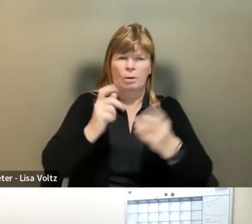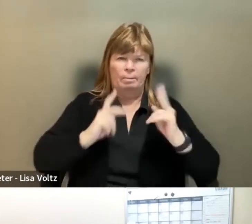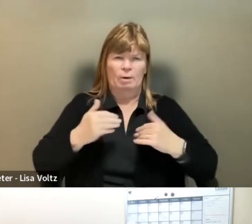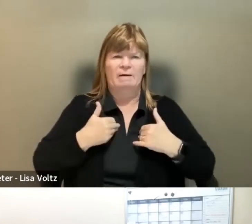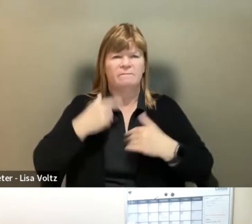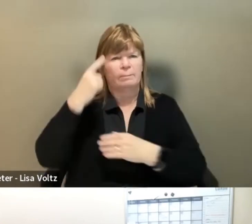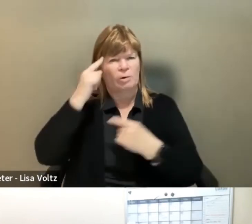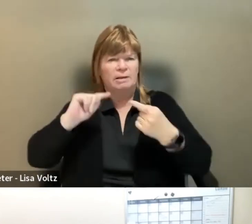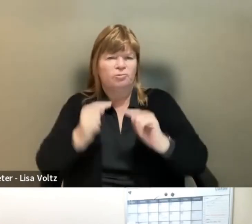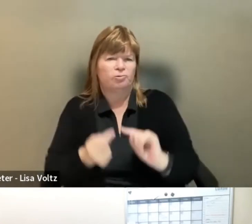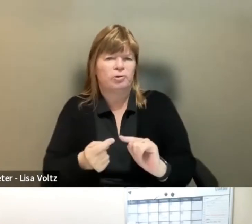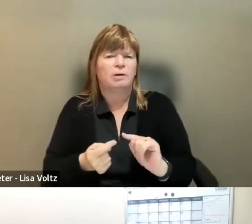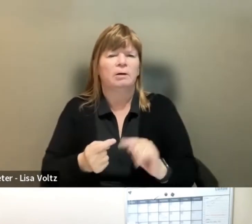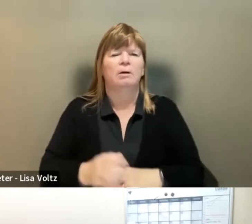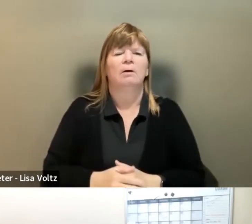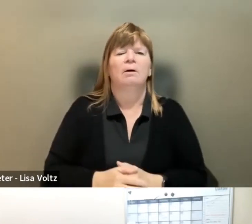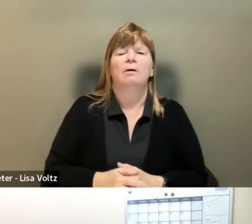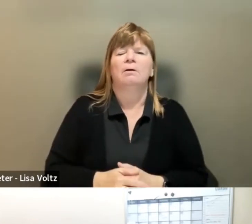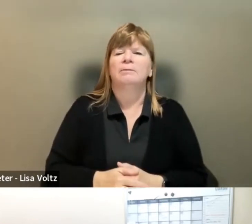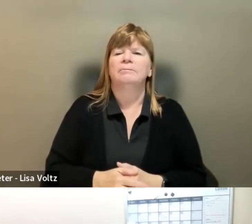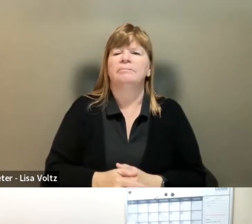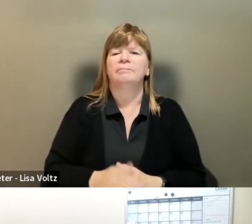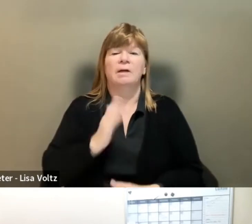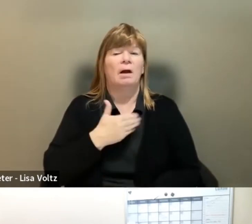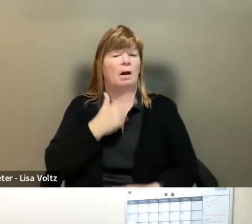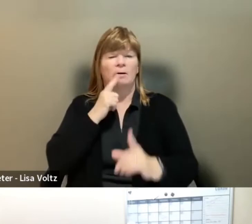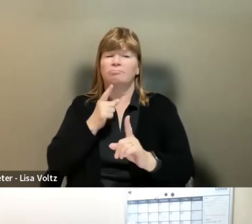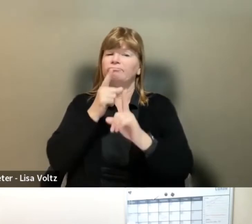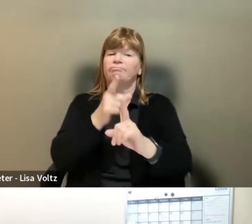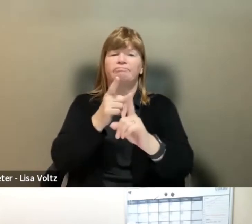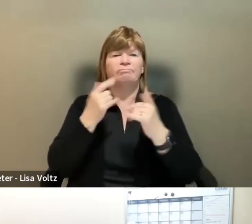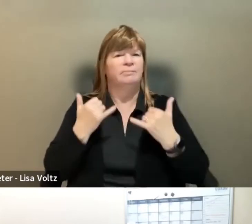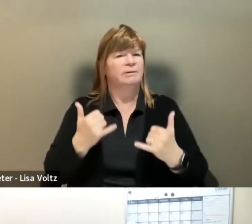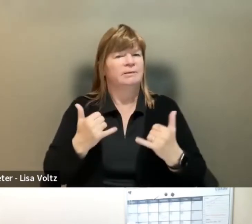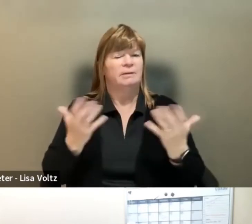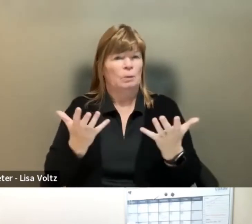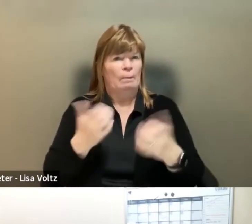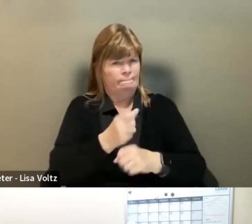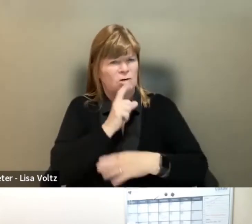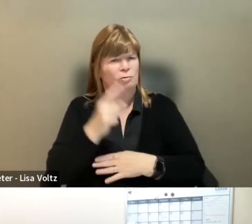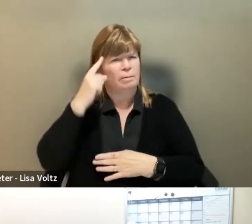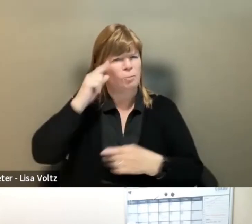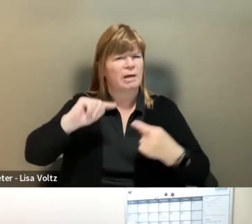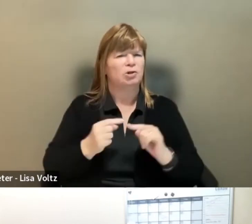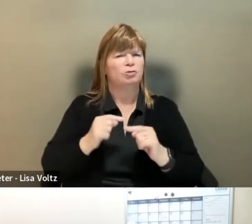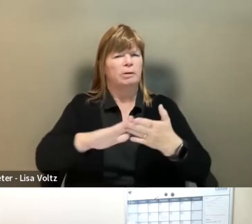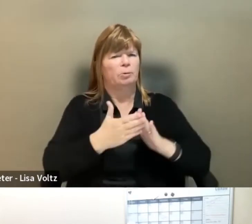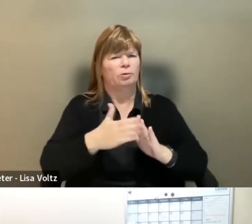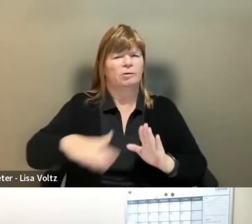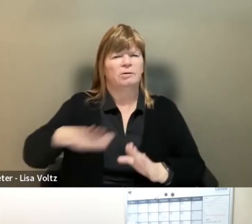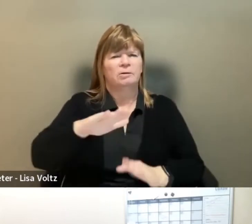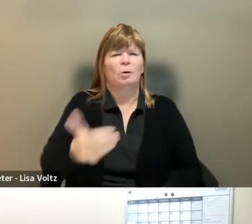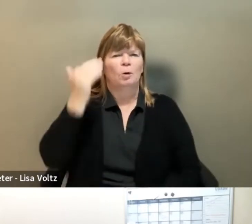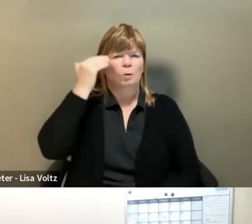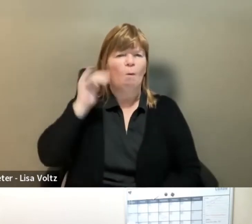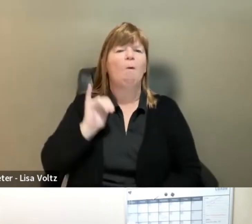injury. And it's our mission today to make sure that the brain injury community knows that there are